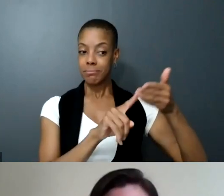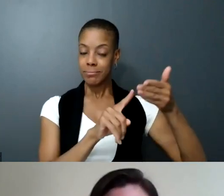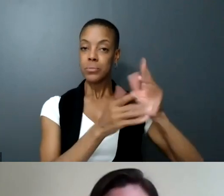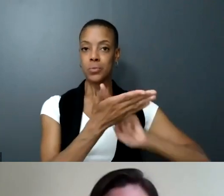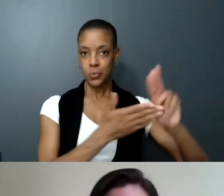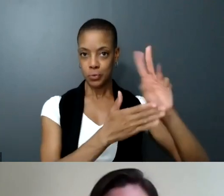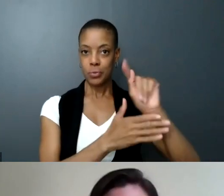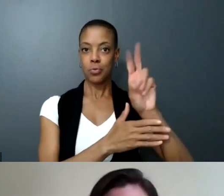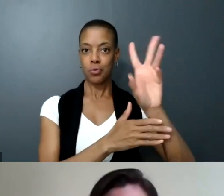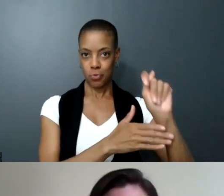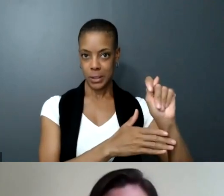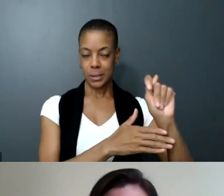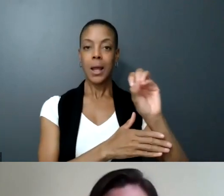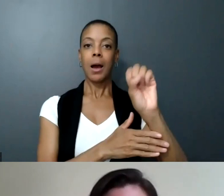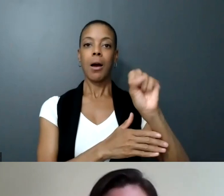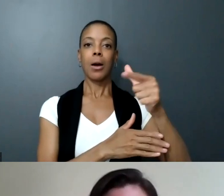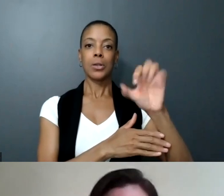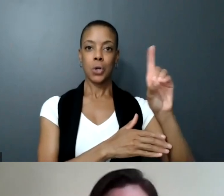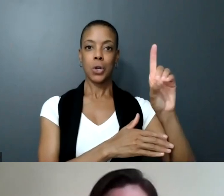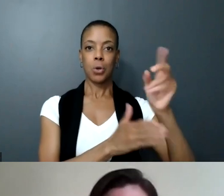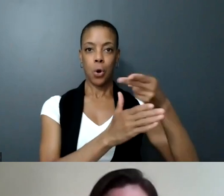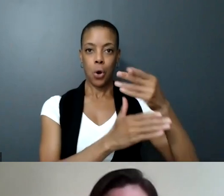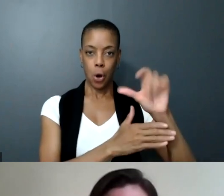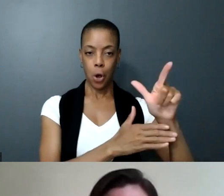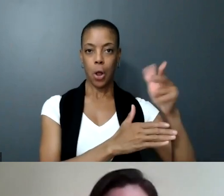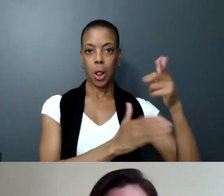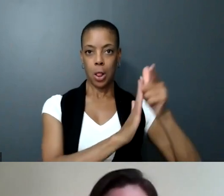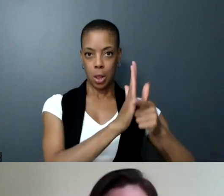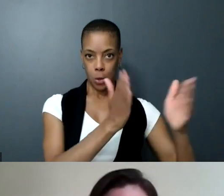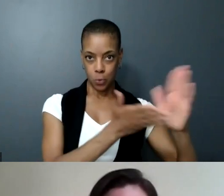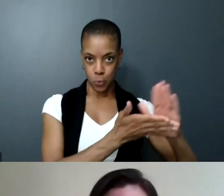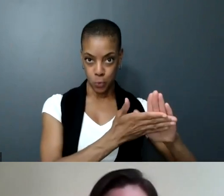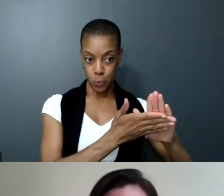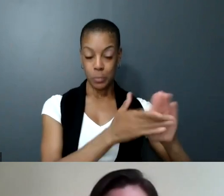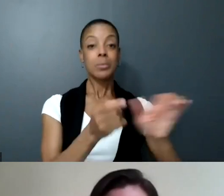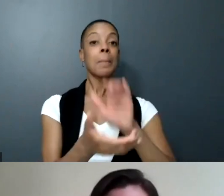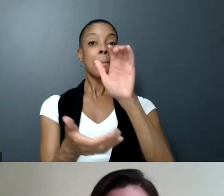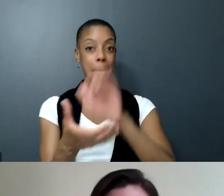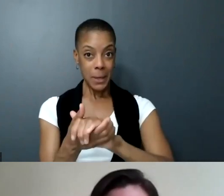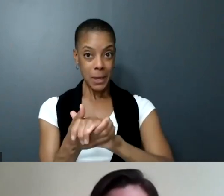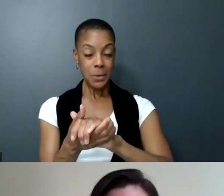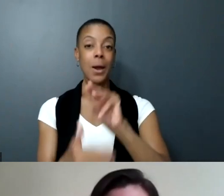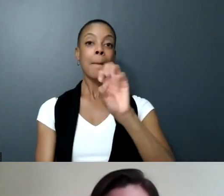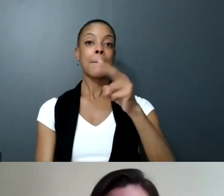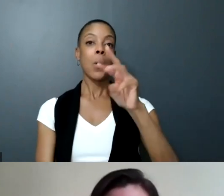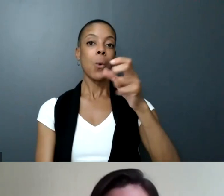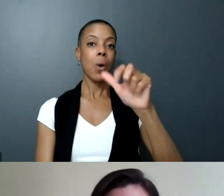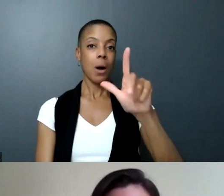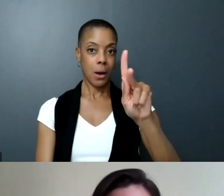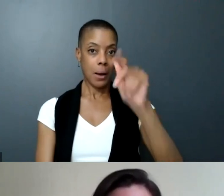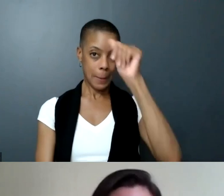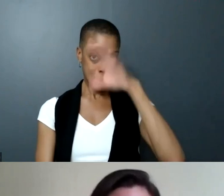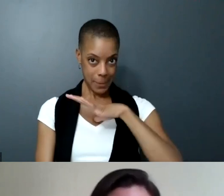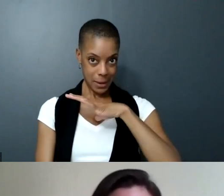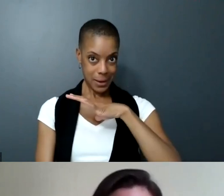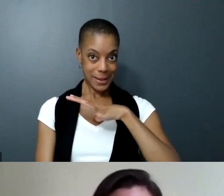University and Osgoode Hall Law School. She married a Mohawk man from Wata and convinced him to build a life on the Chemung